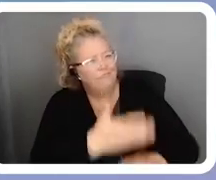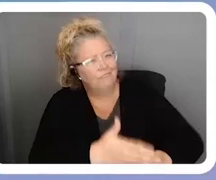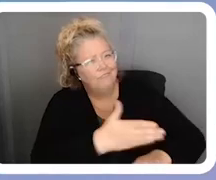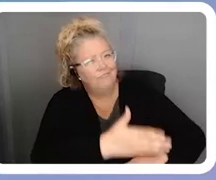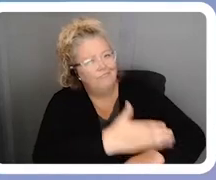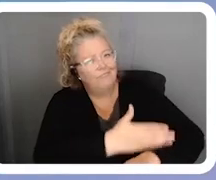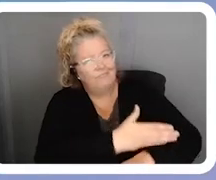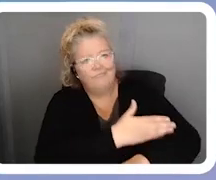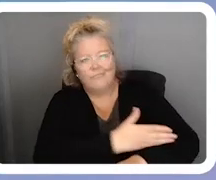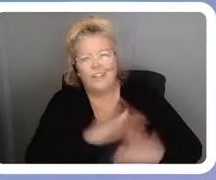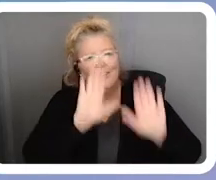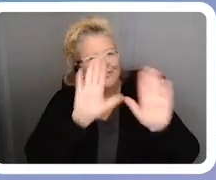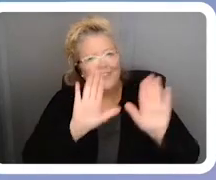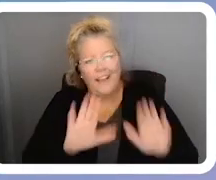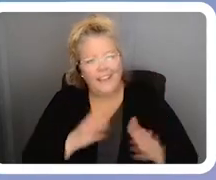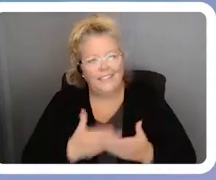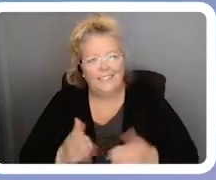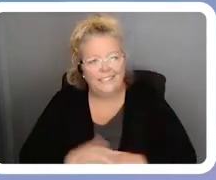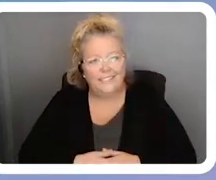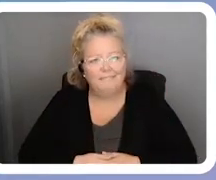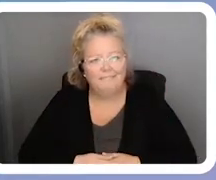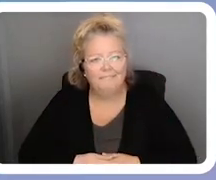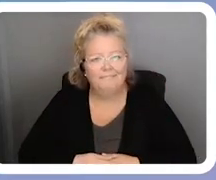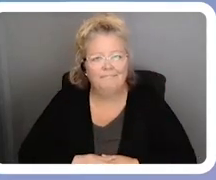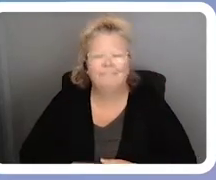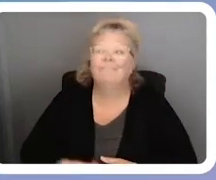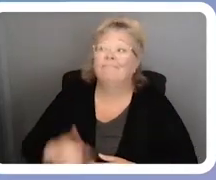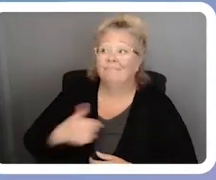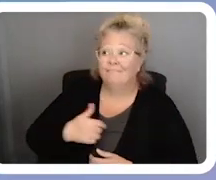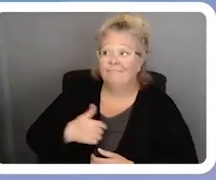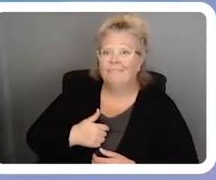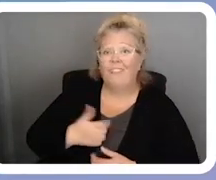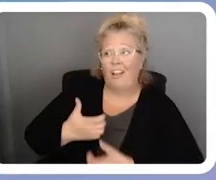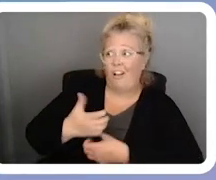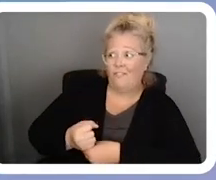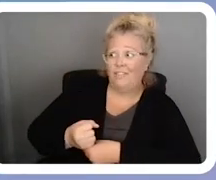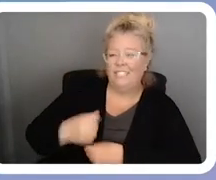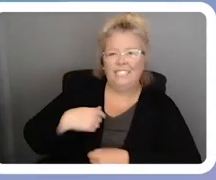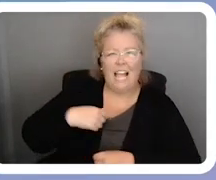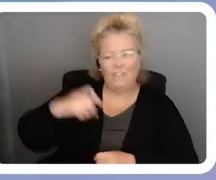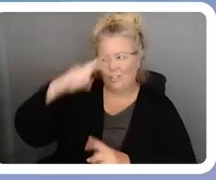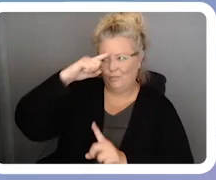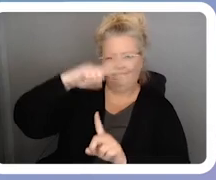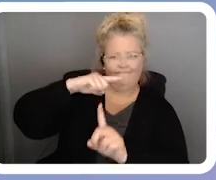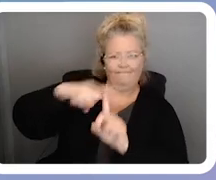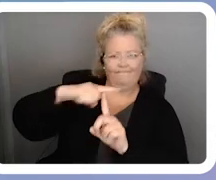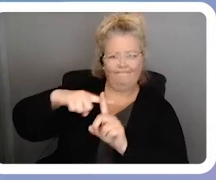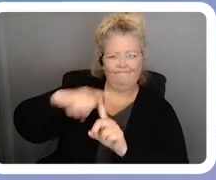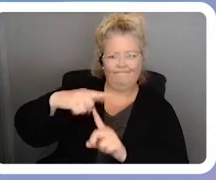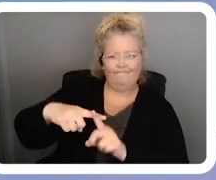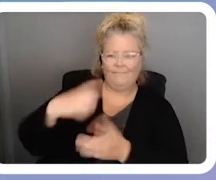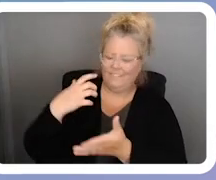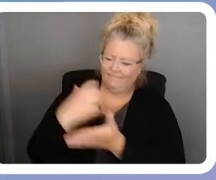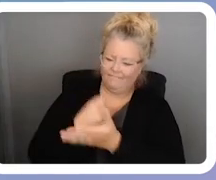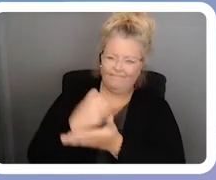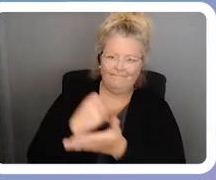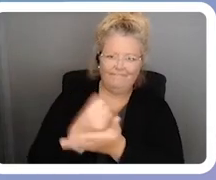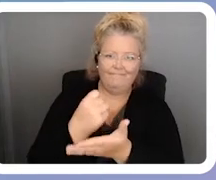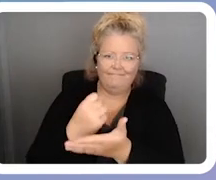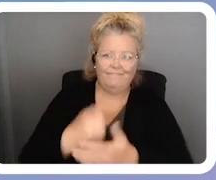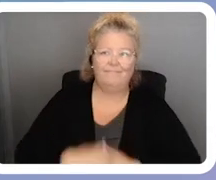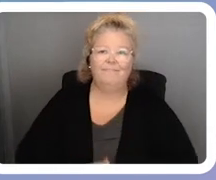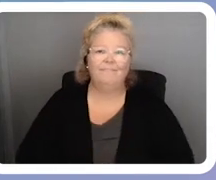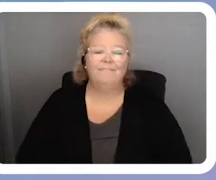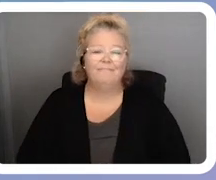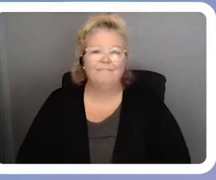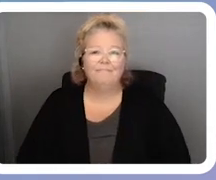things. Stay confident. Be positive and make the most out of it.